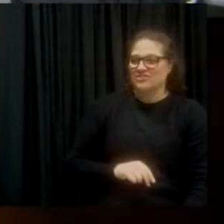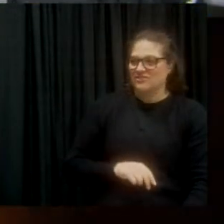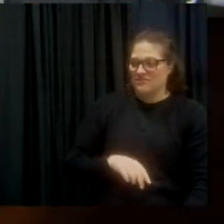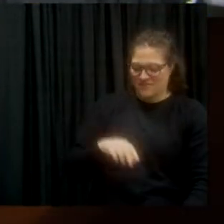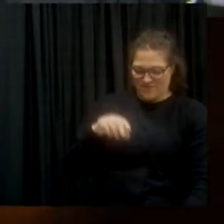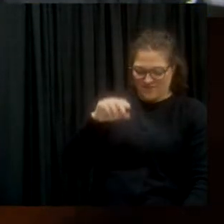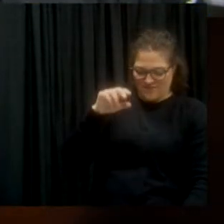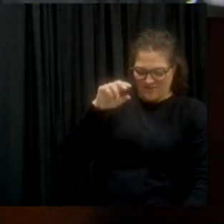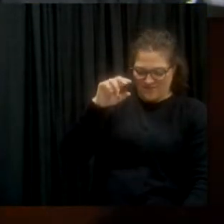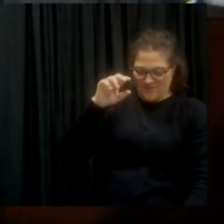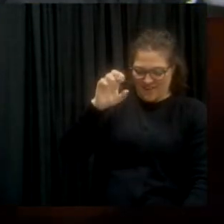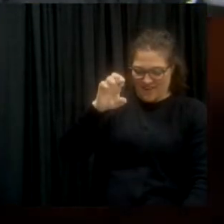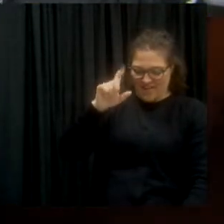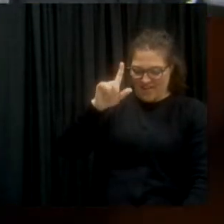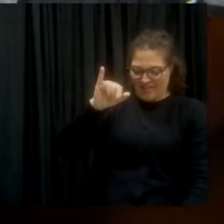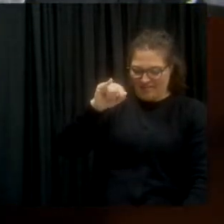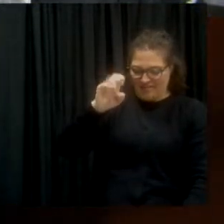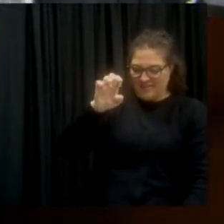Ellie Stone.